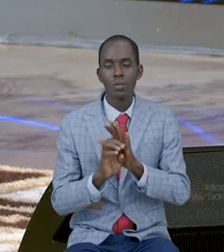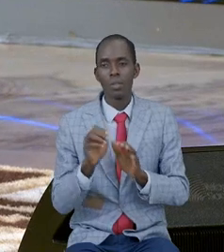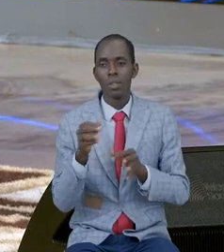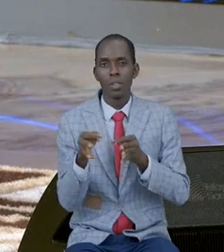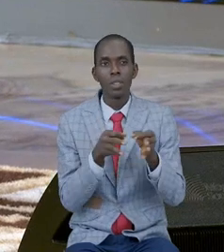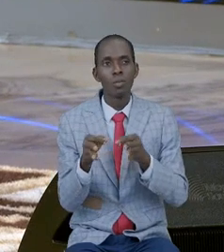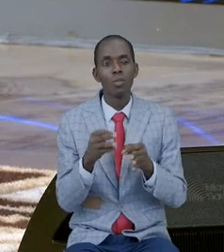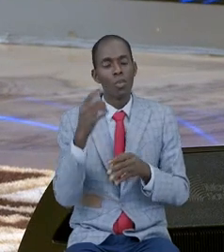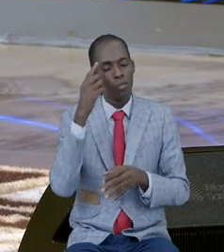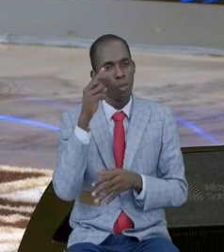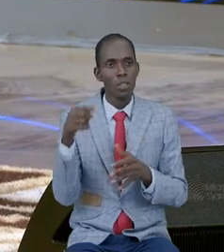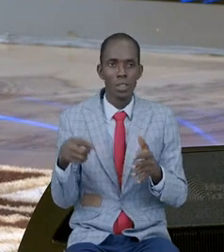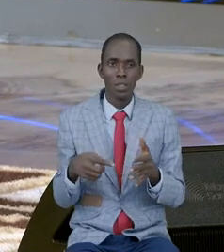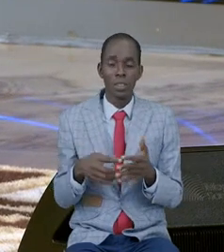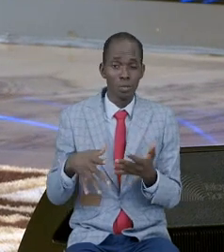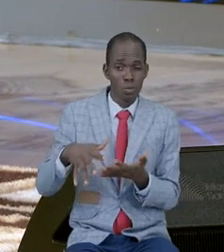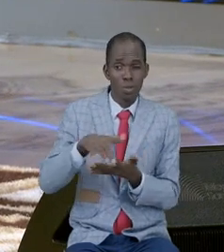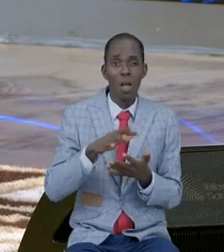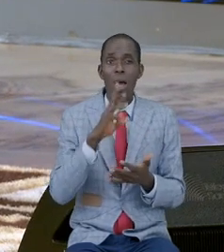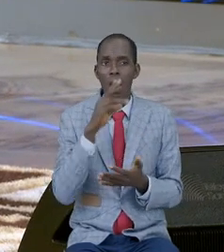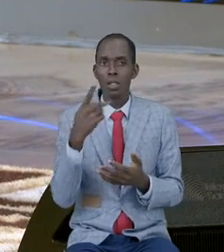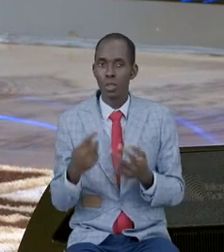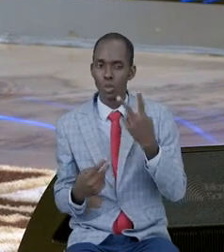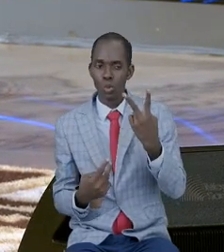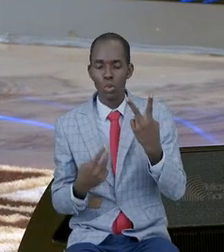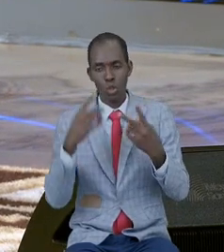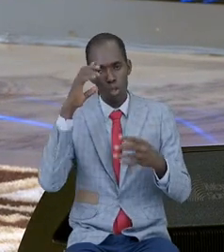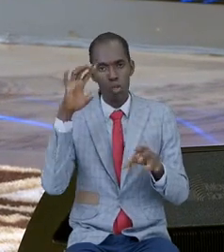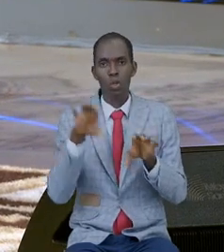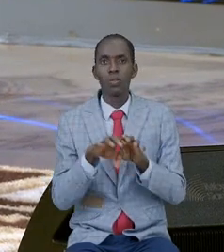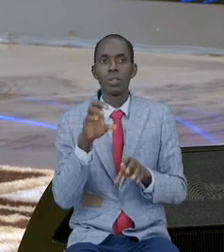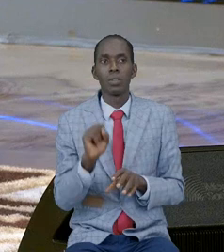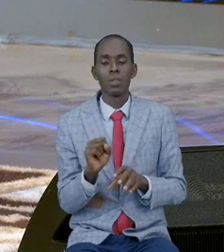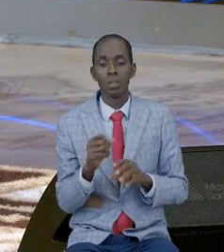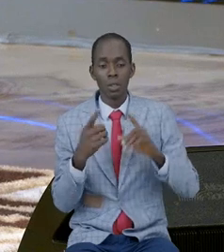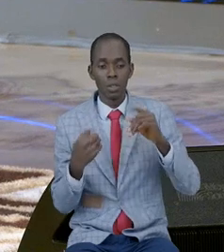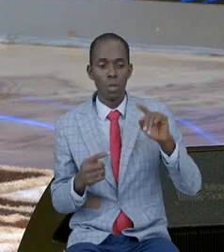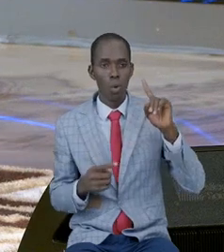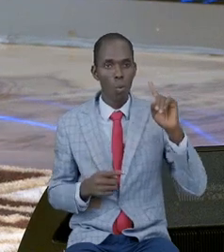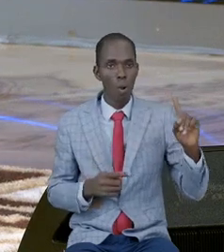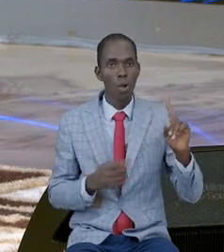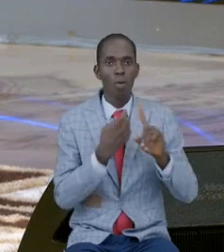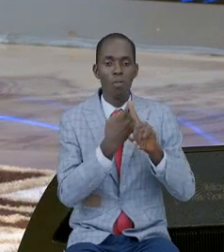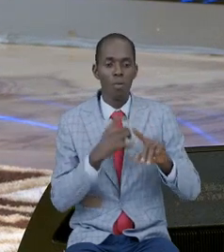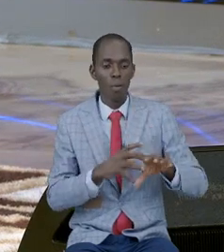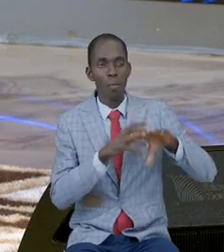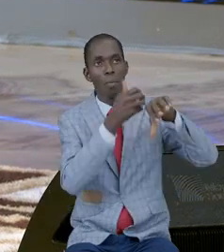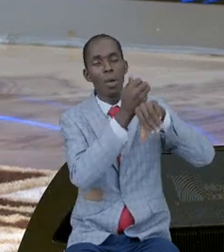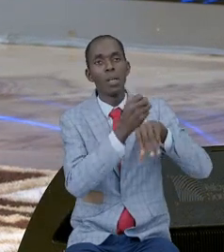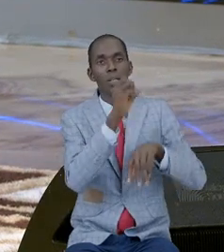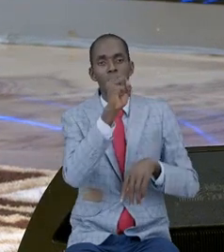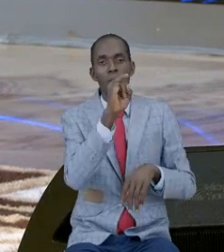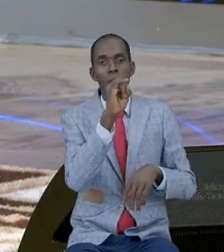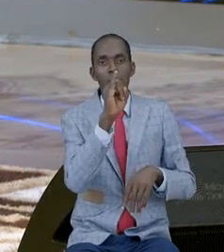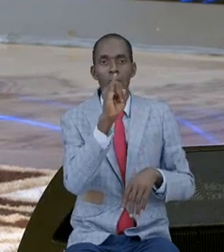for these are the two covenants the one from mount sinai which